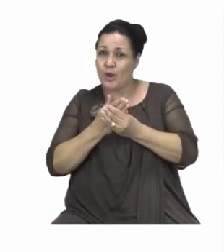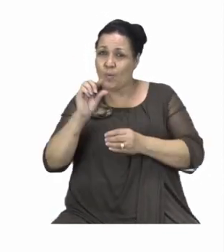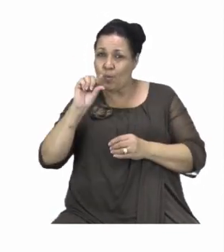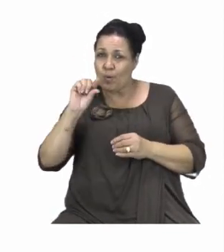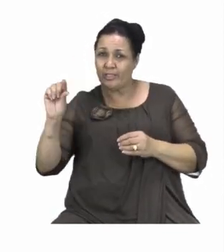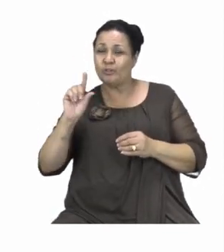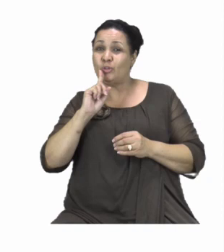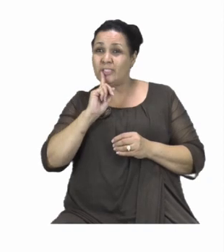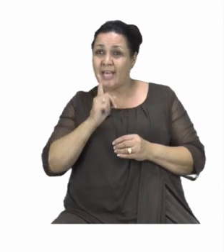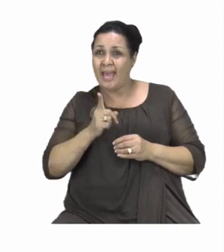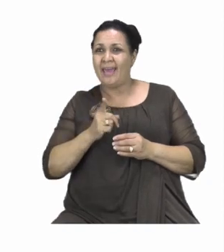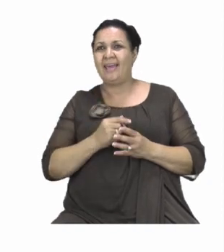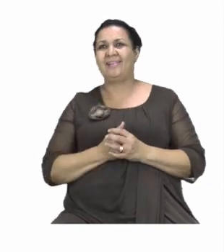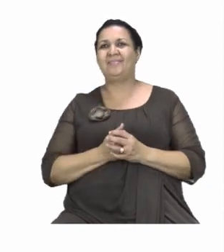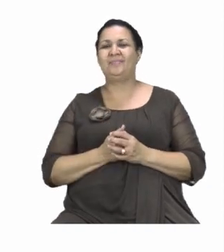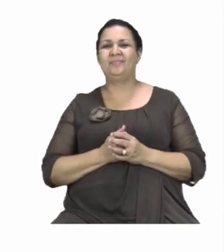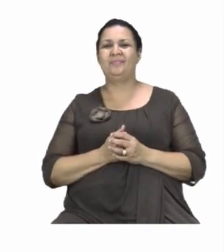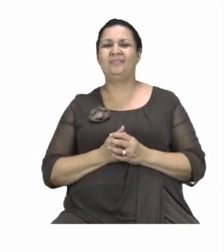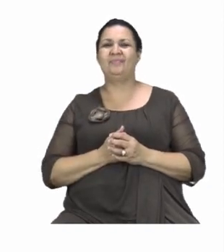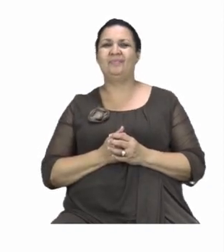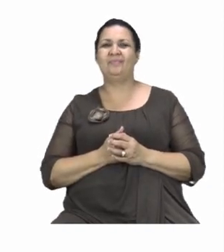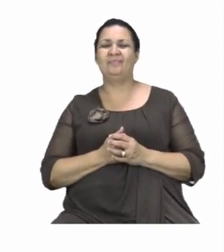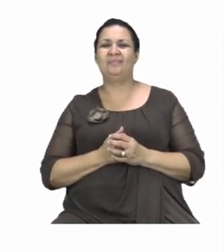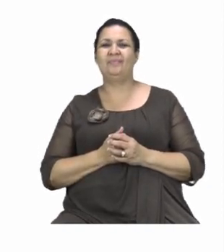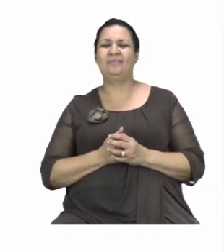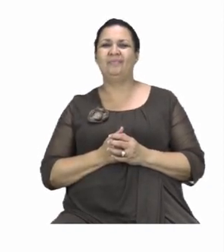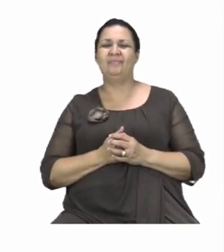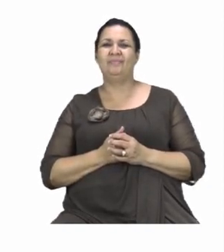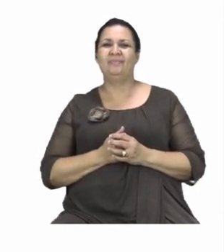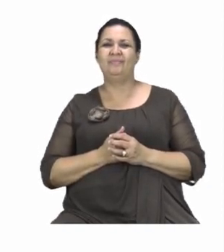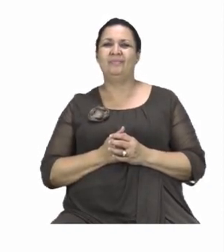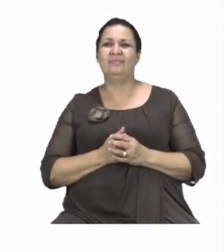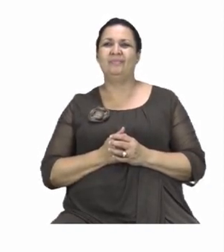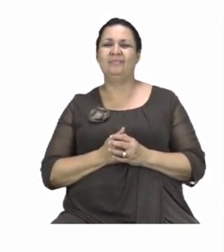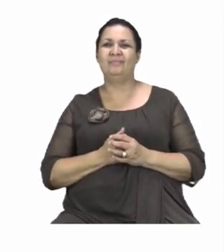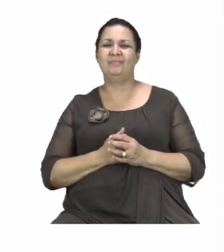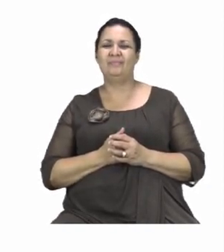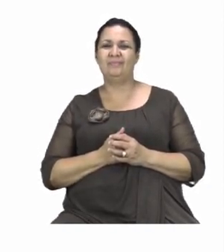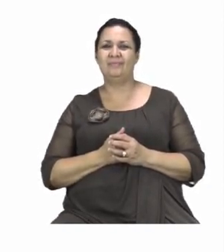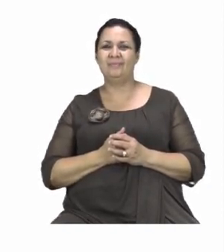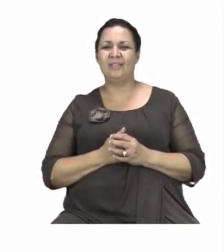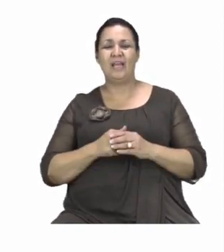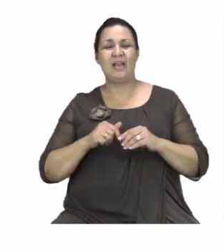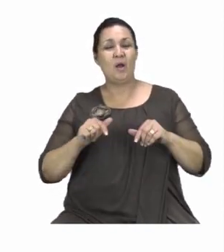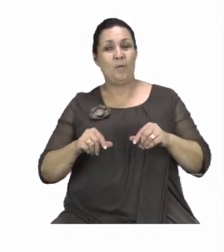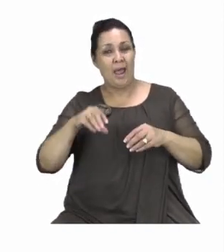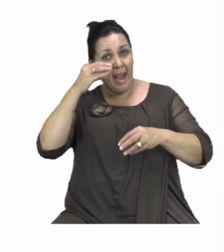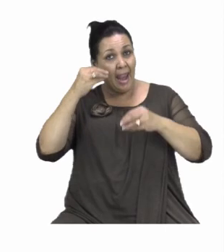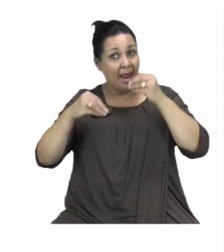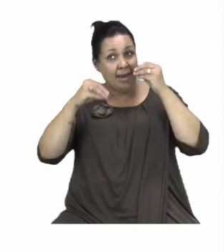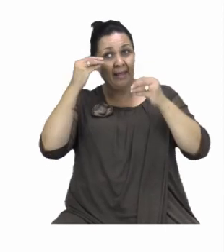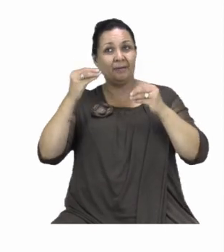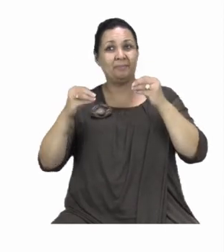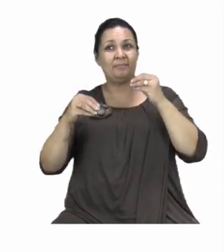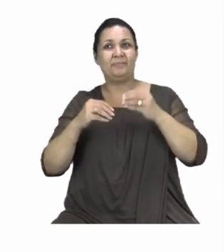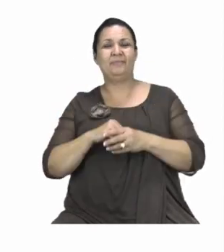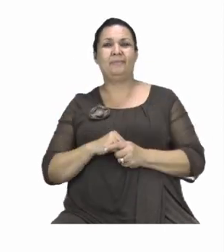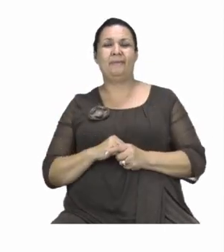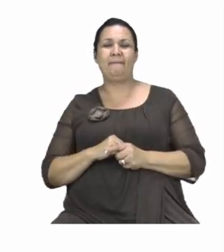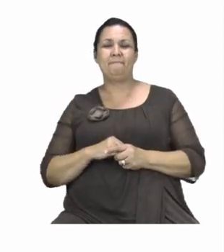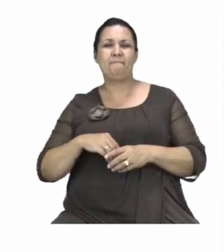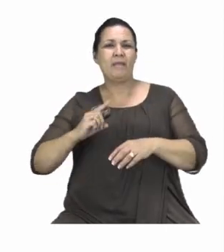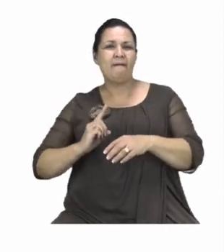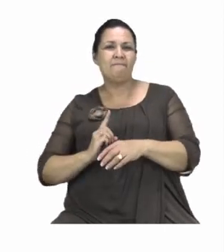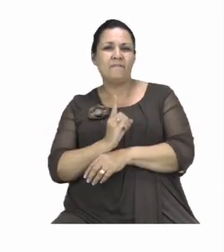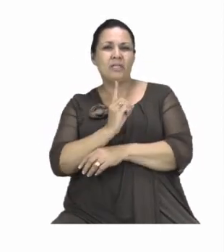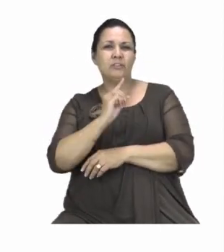Some of them we have been saying them already, but others we are learning. So the first word we